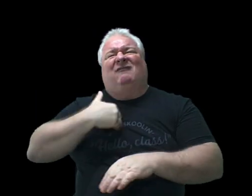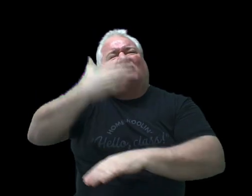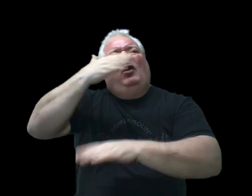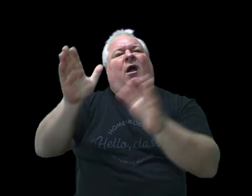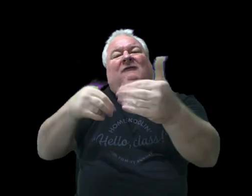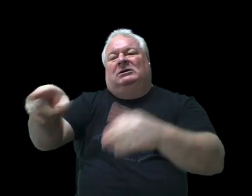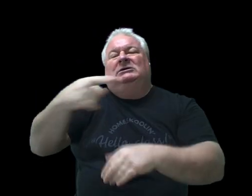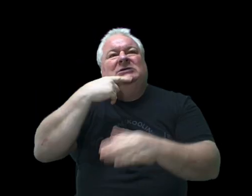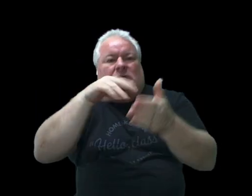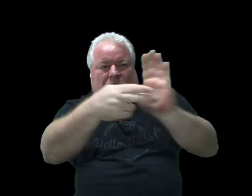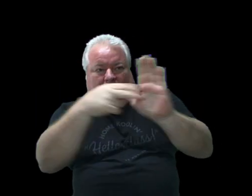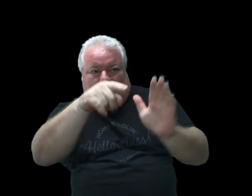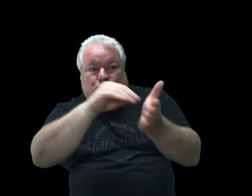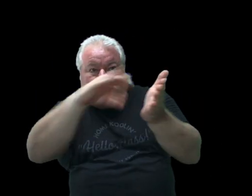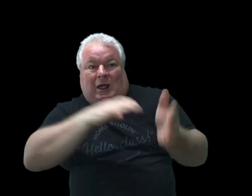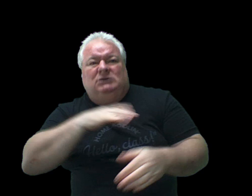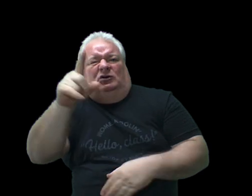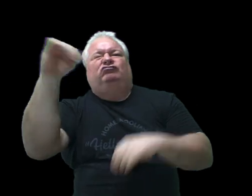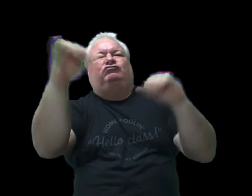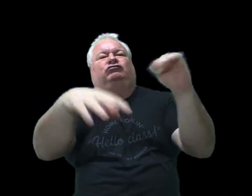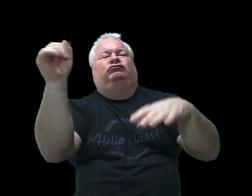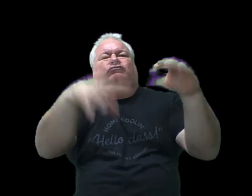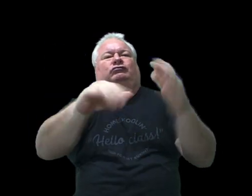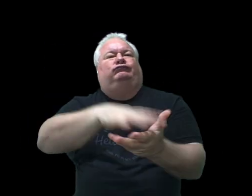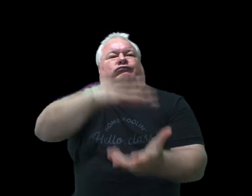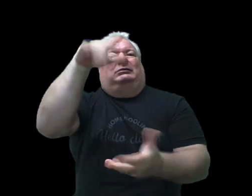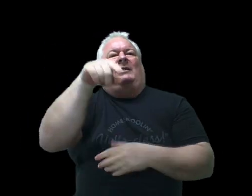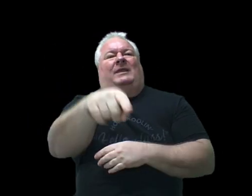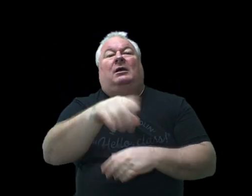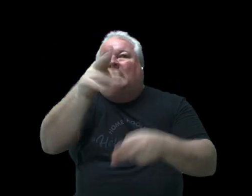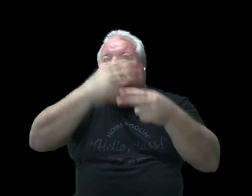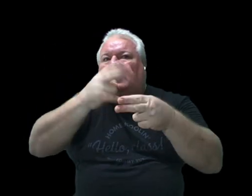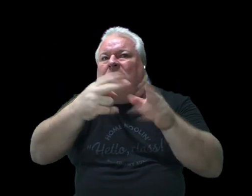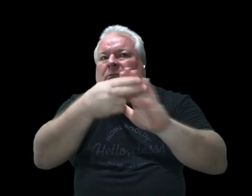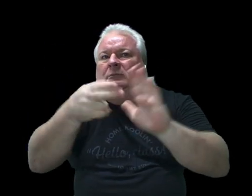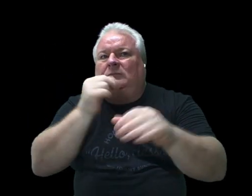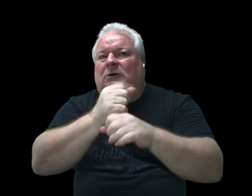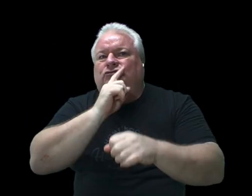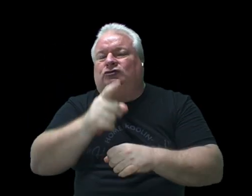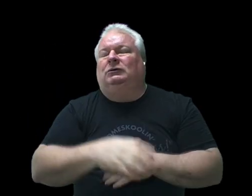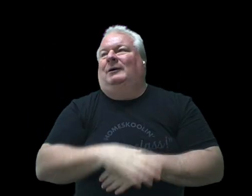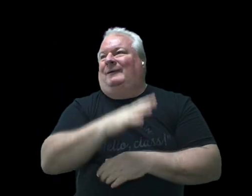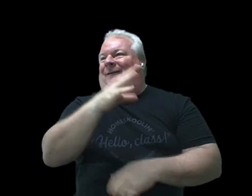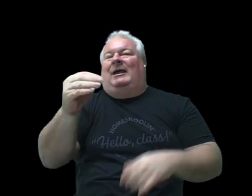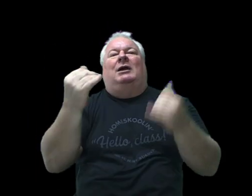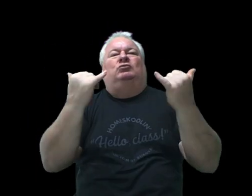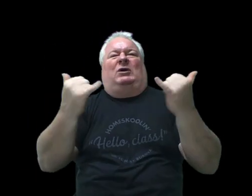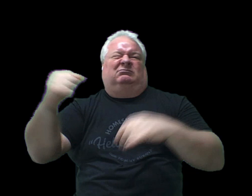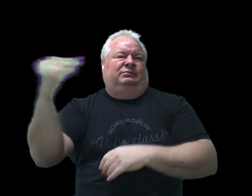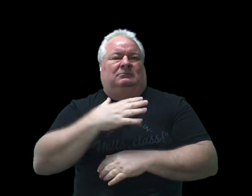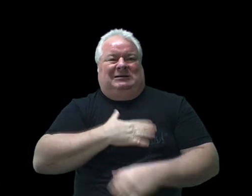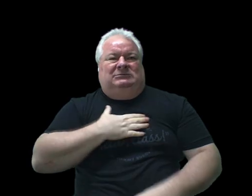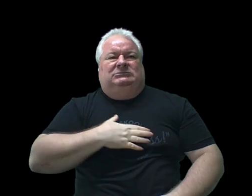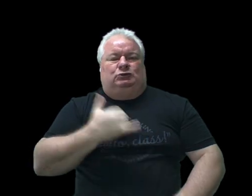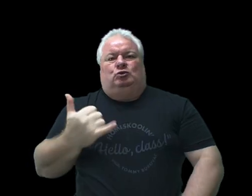of the office that says Student Council. Please make sure you turn that in today.